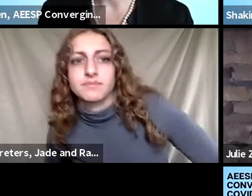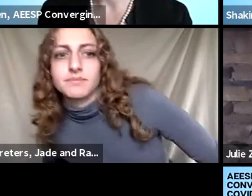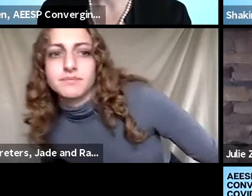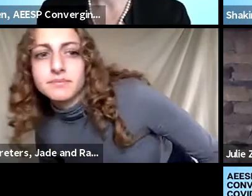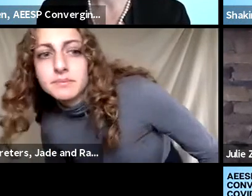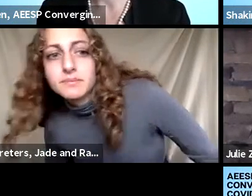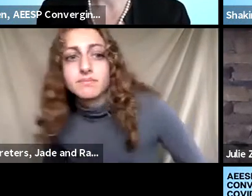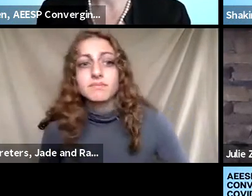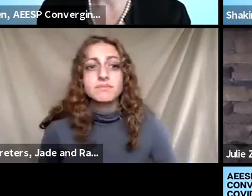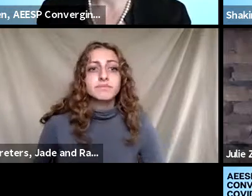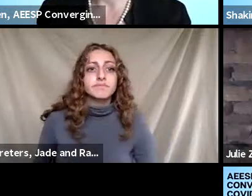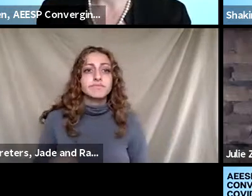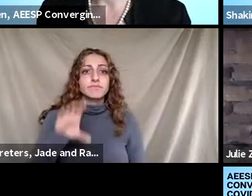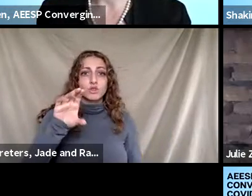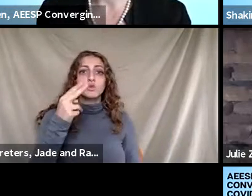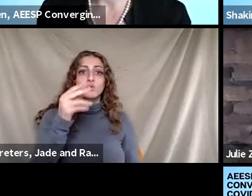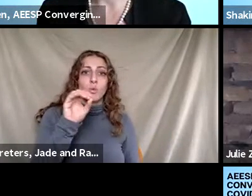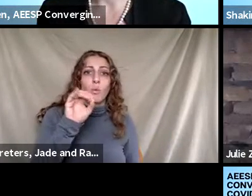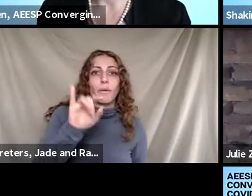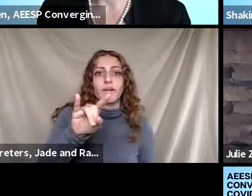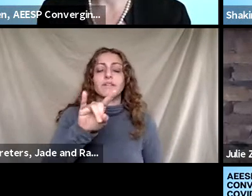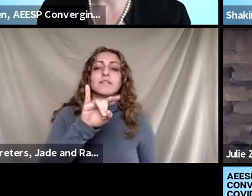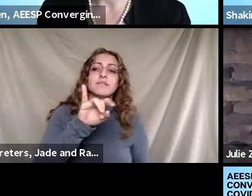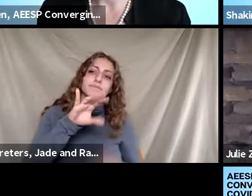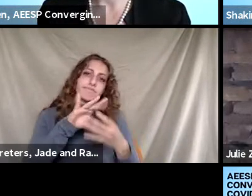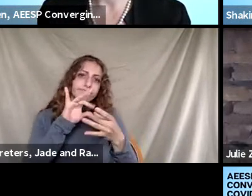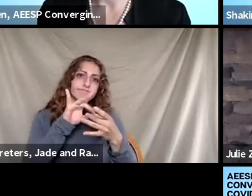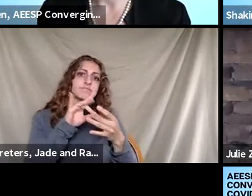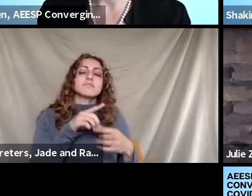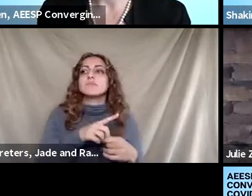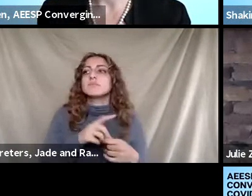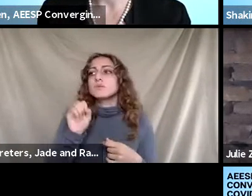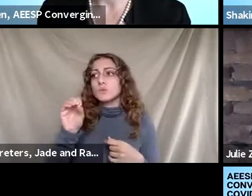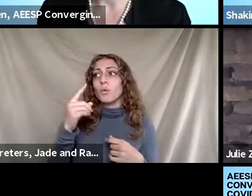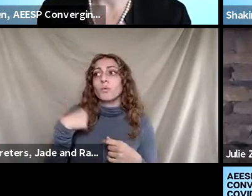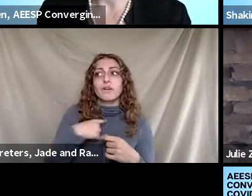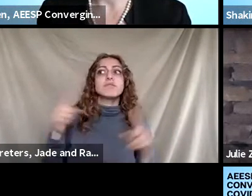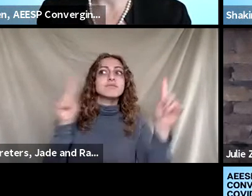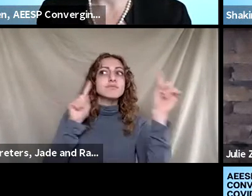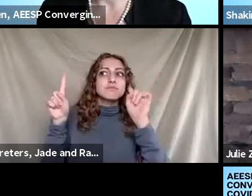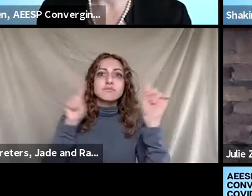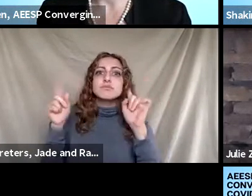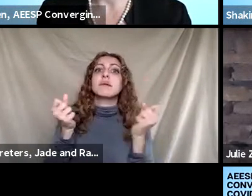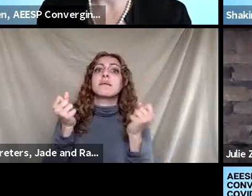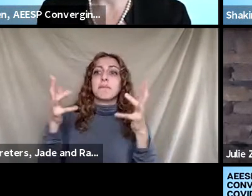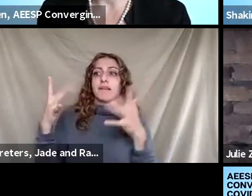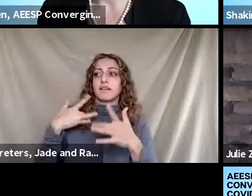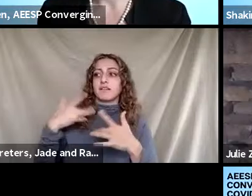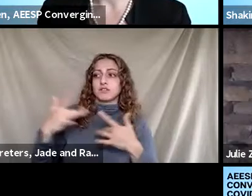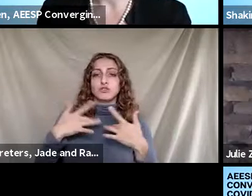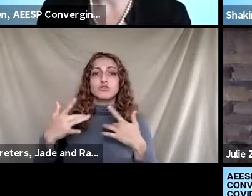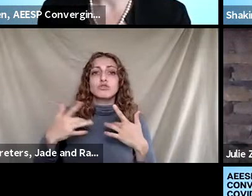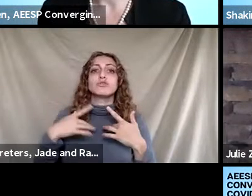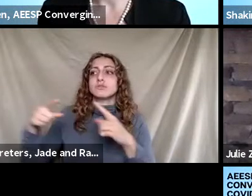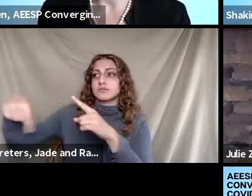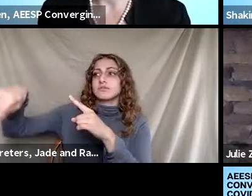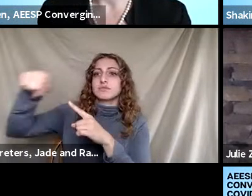So actually, we also heard a lot about this concern from the multiple waste management